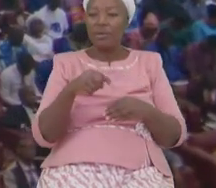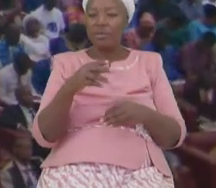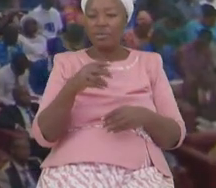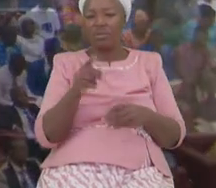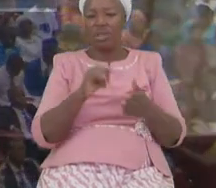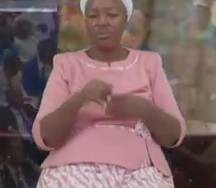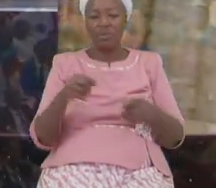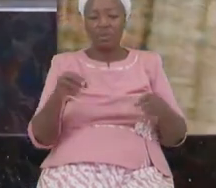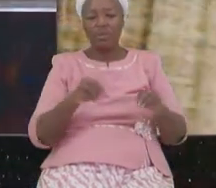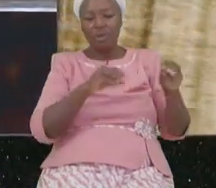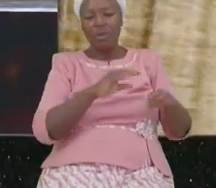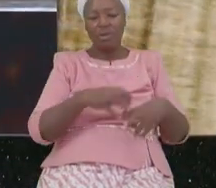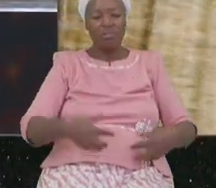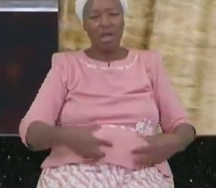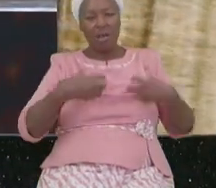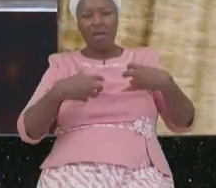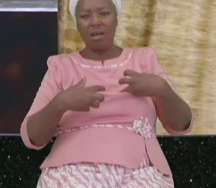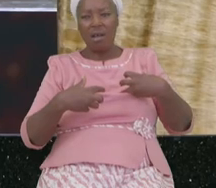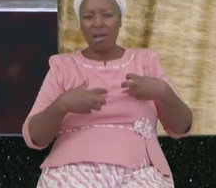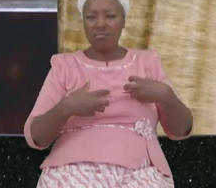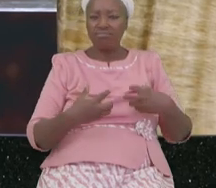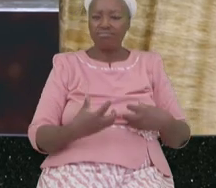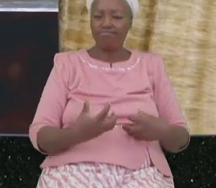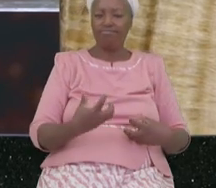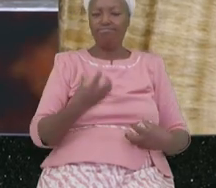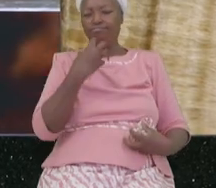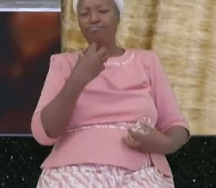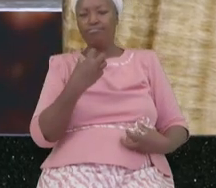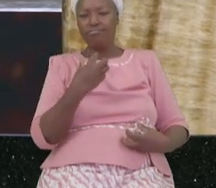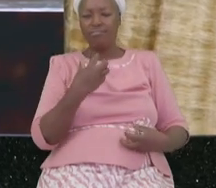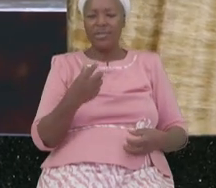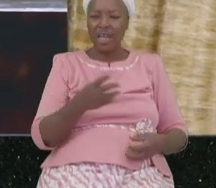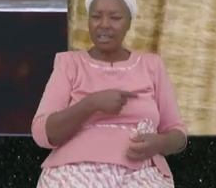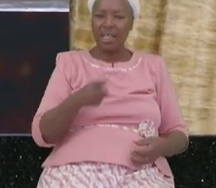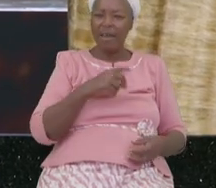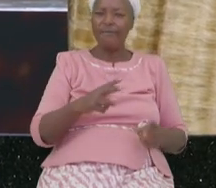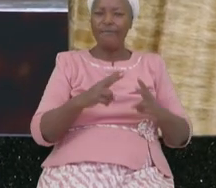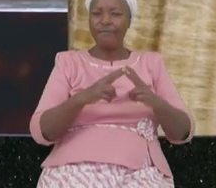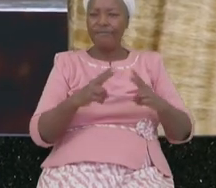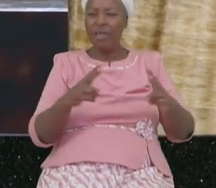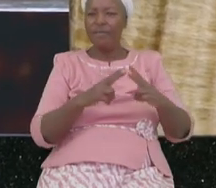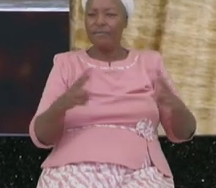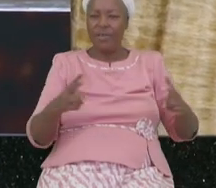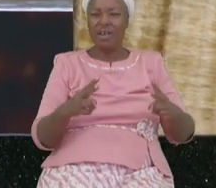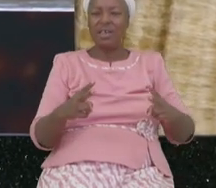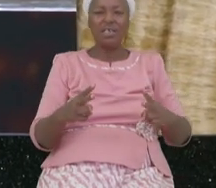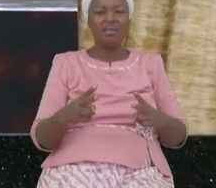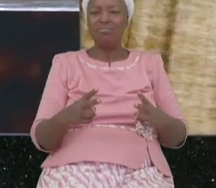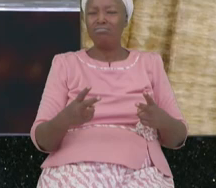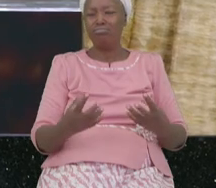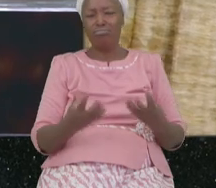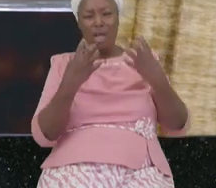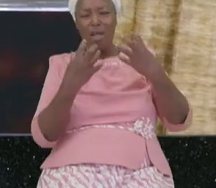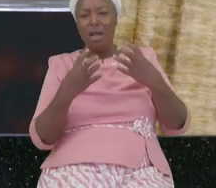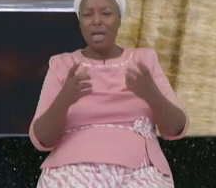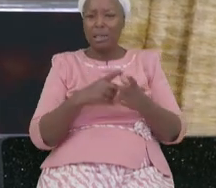on anger and fury, and they're very, very wrathful. You know,